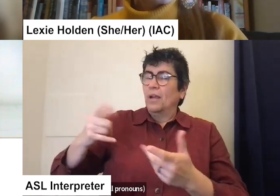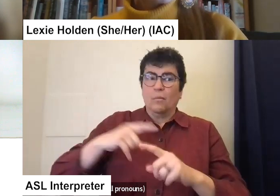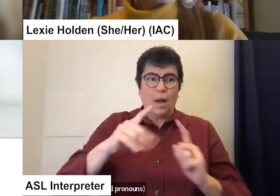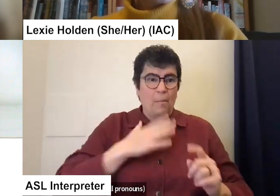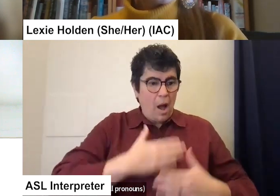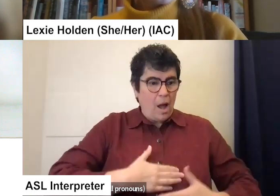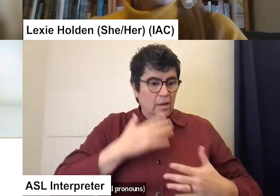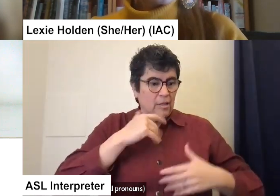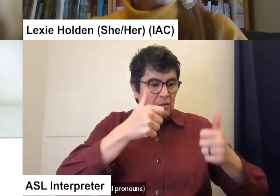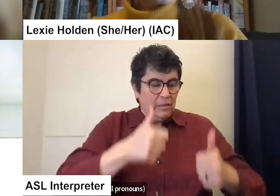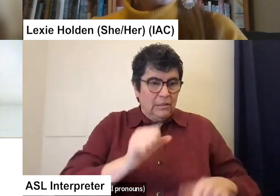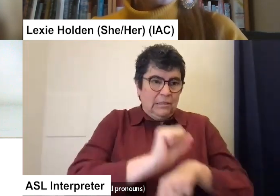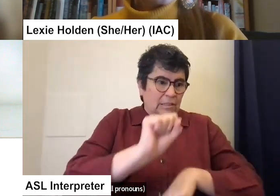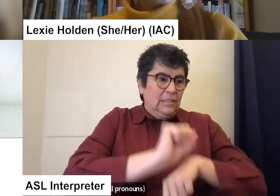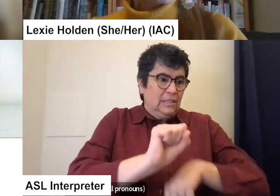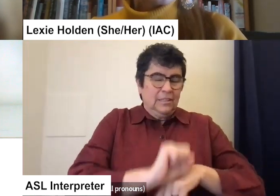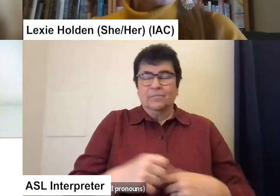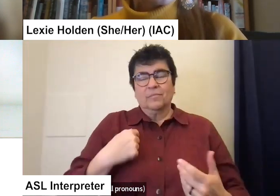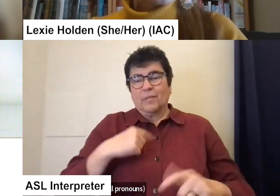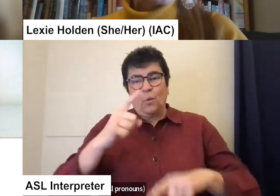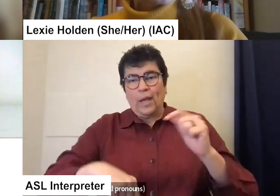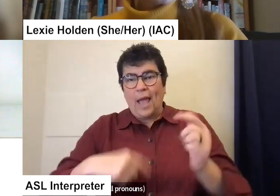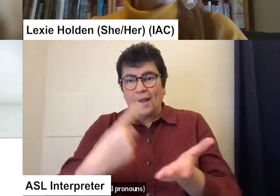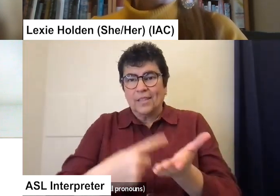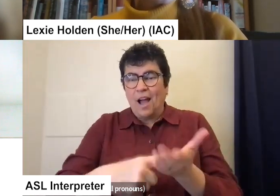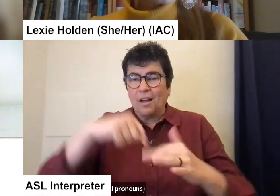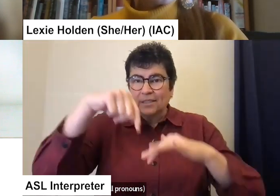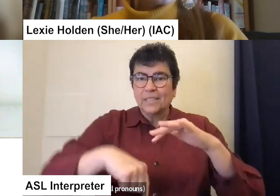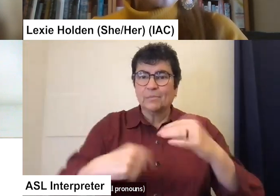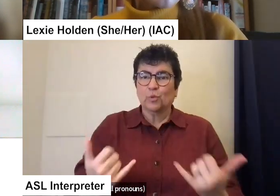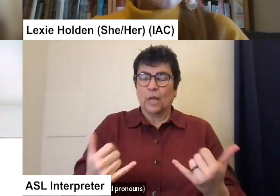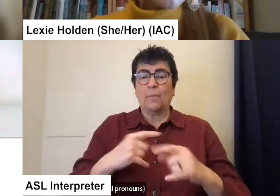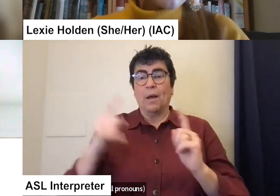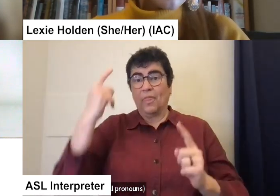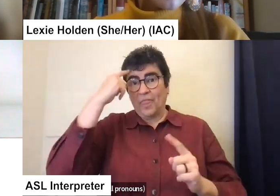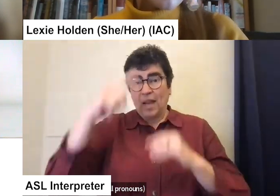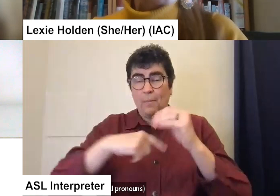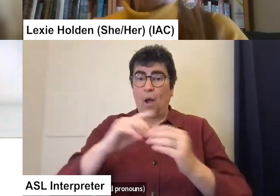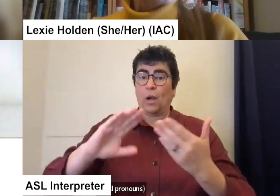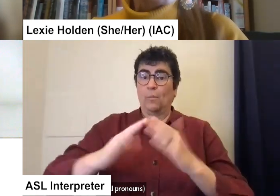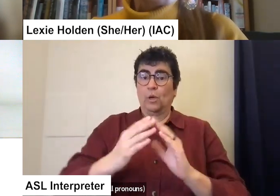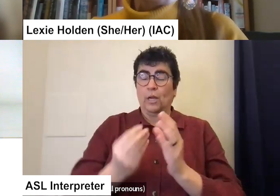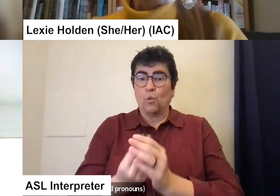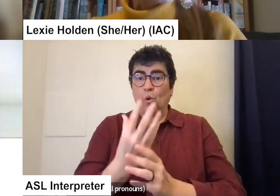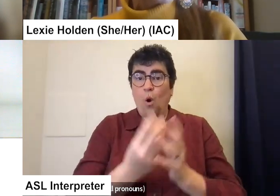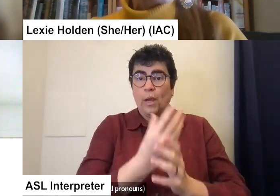can't dive into that here today, but thinking about community growing instead of